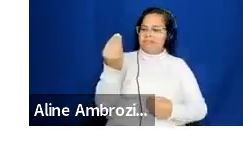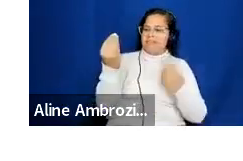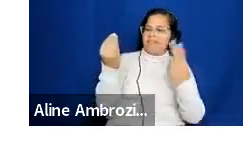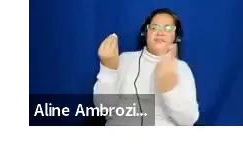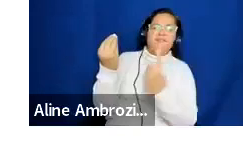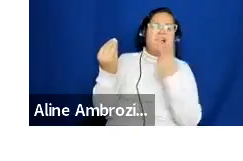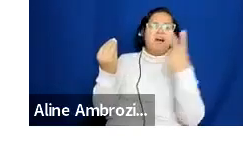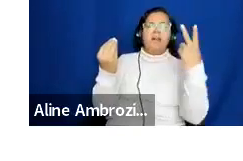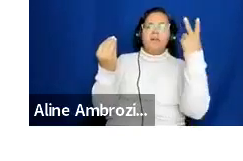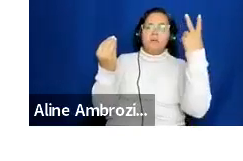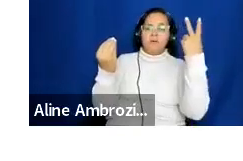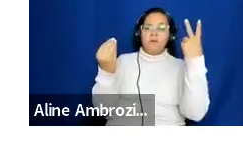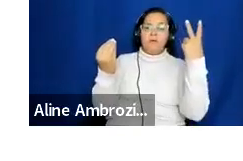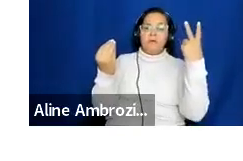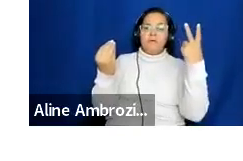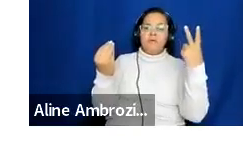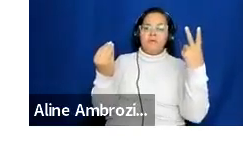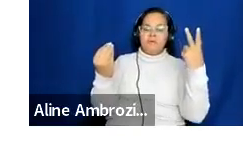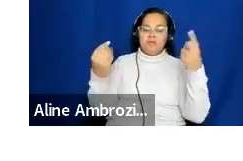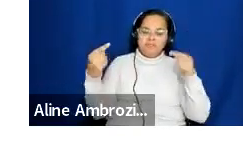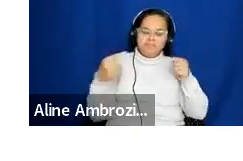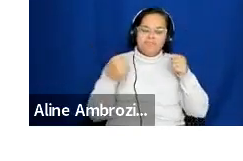considerations,